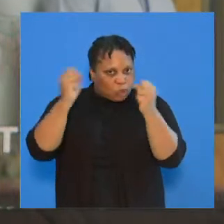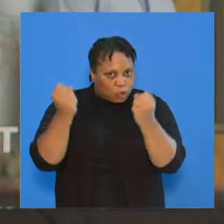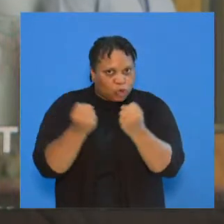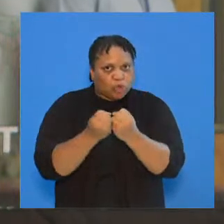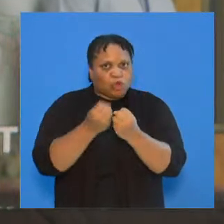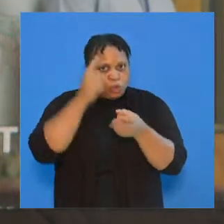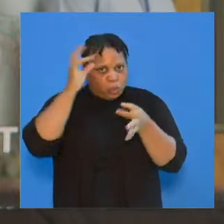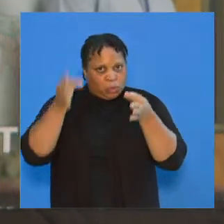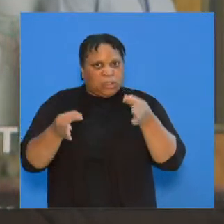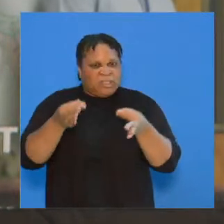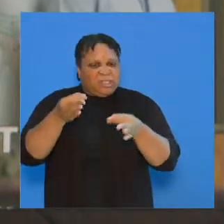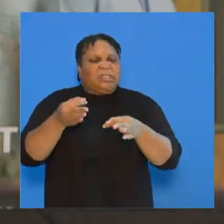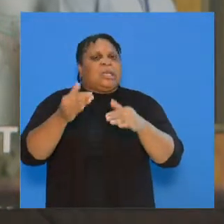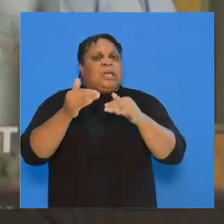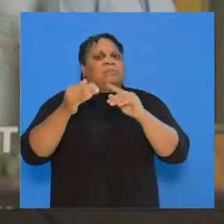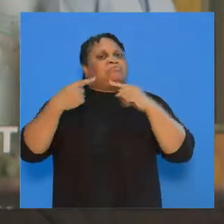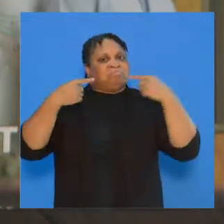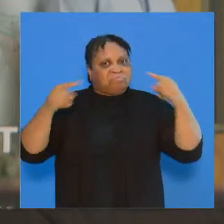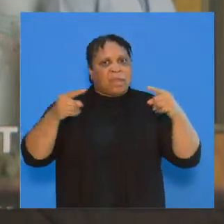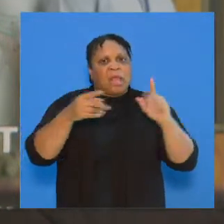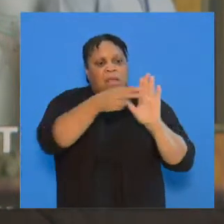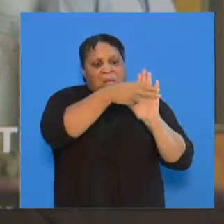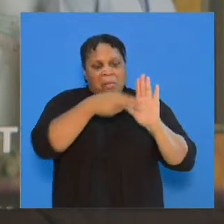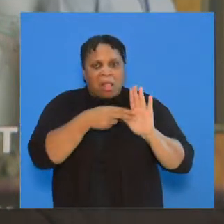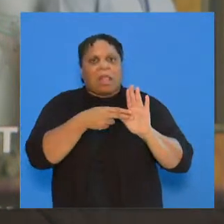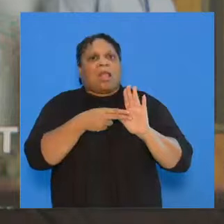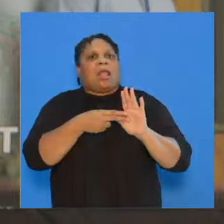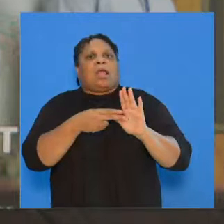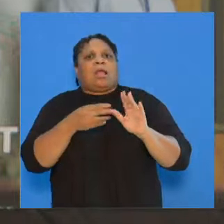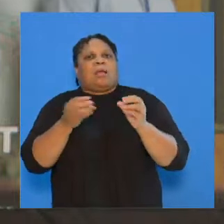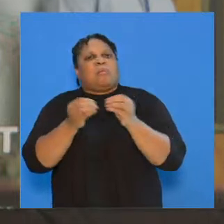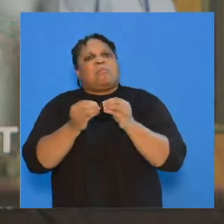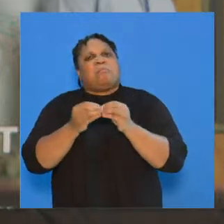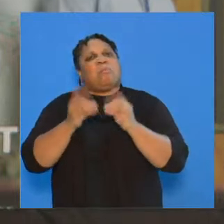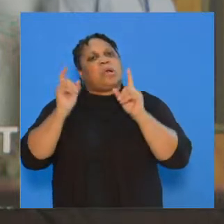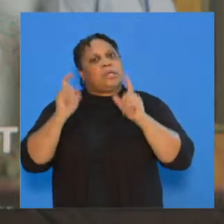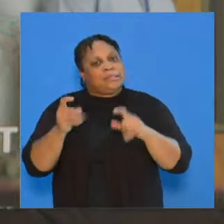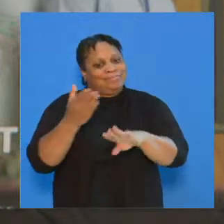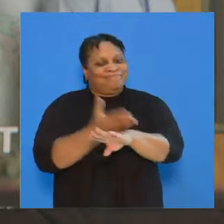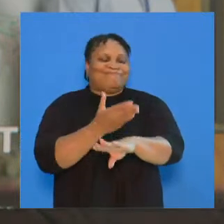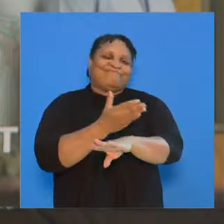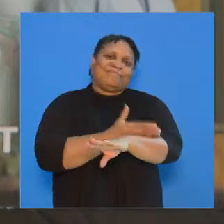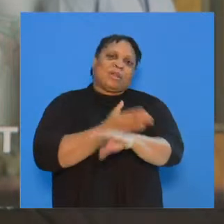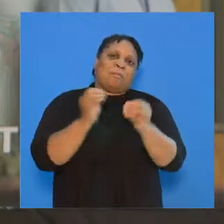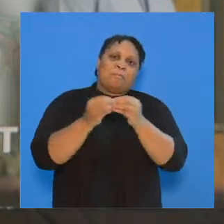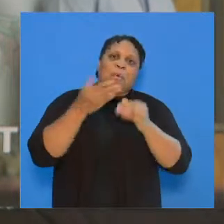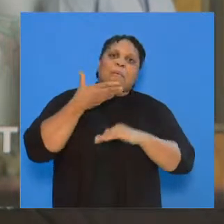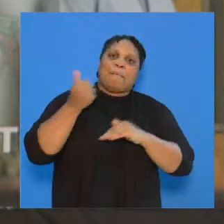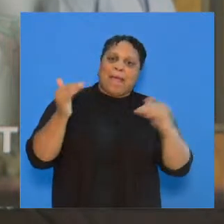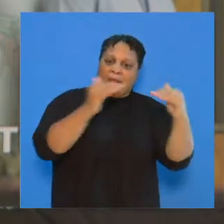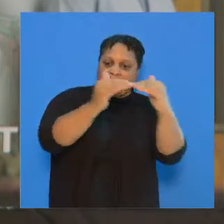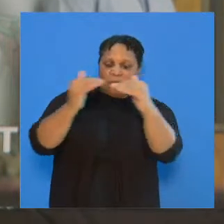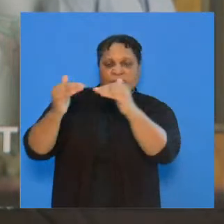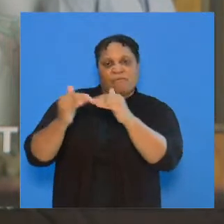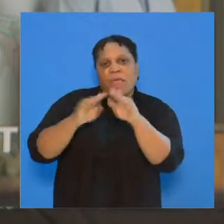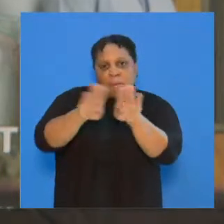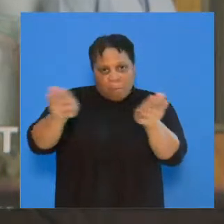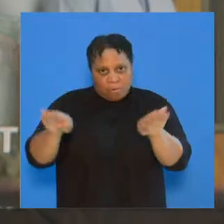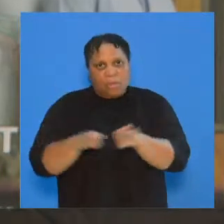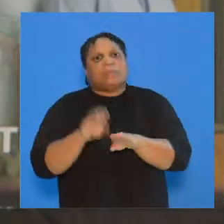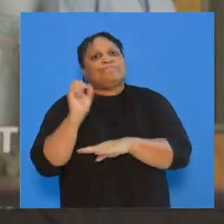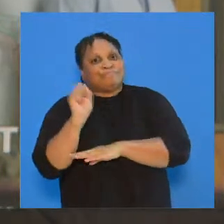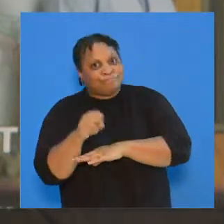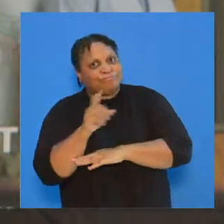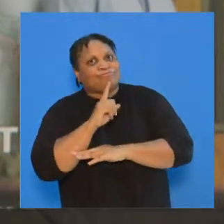making progress. Yet more remains to be done on the road to a better and fair Bermuda, and I am certain that